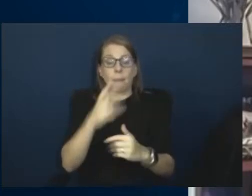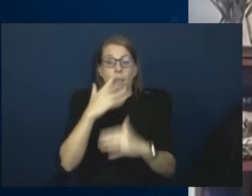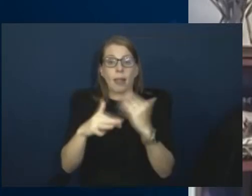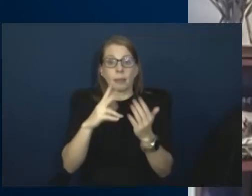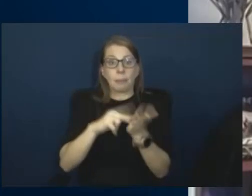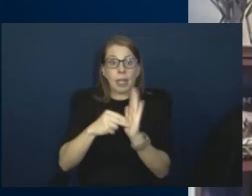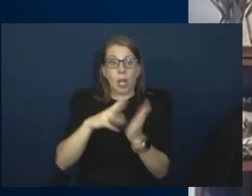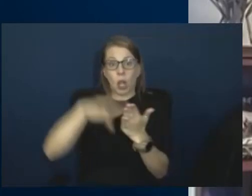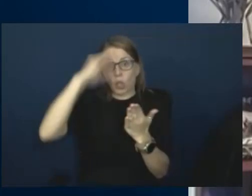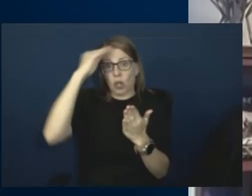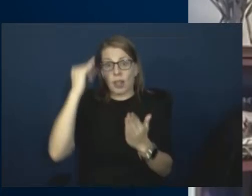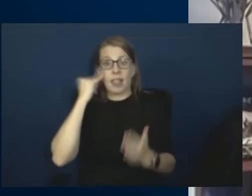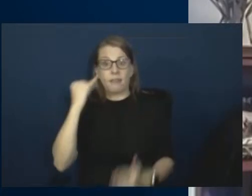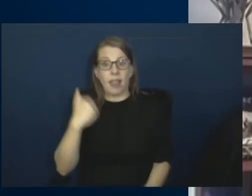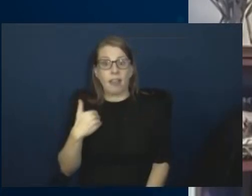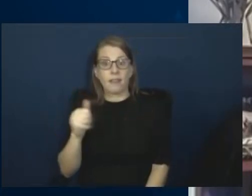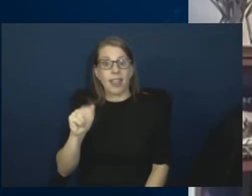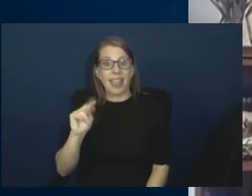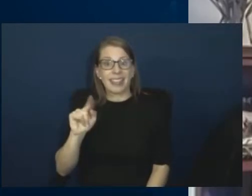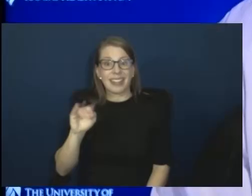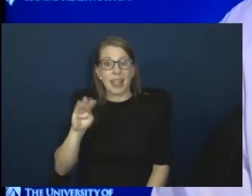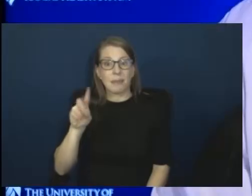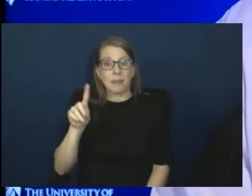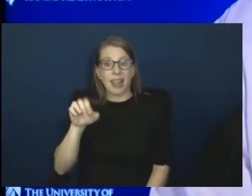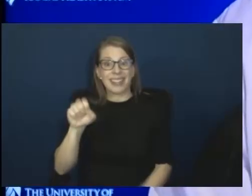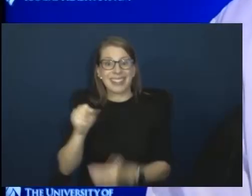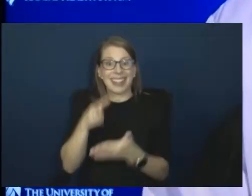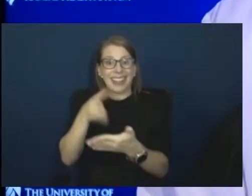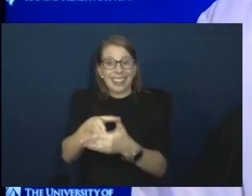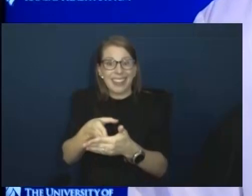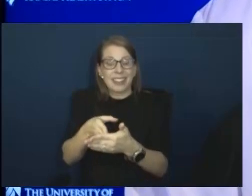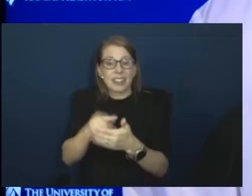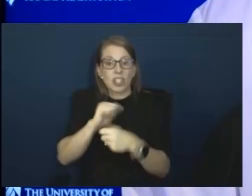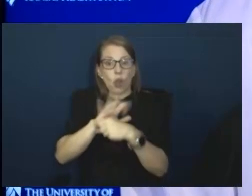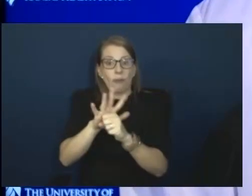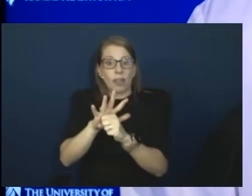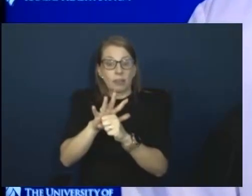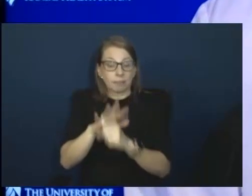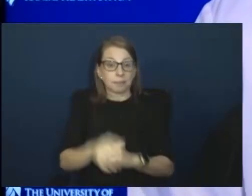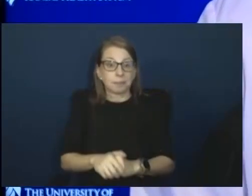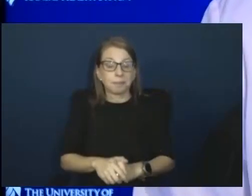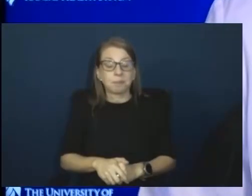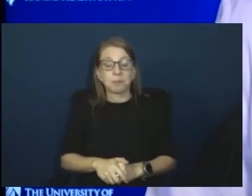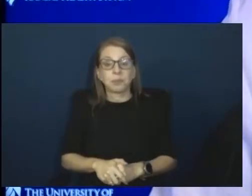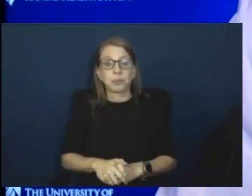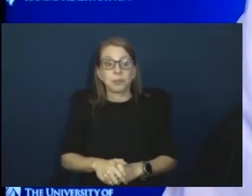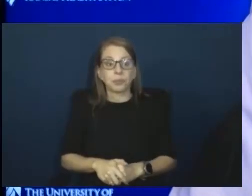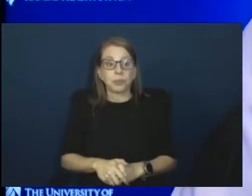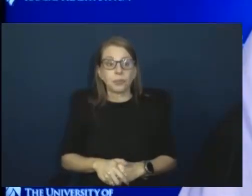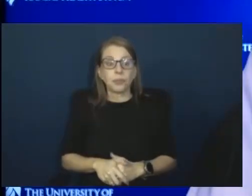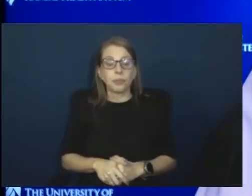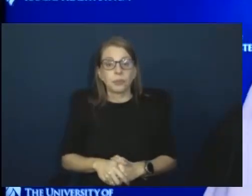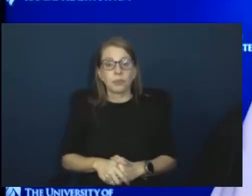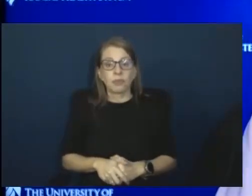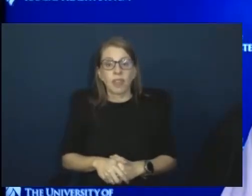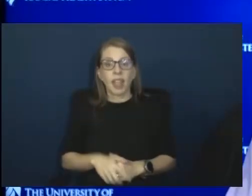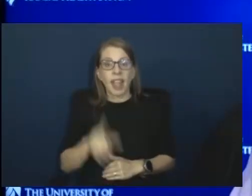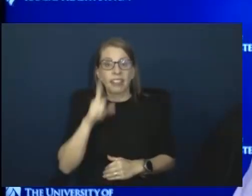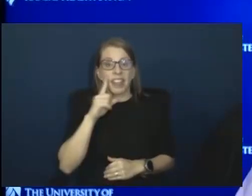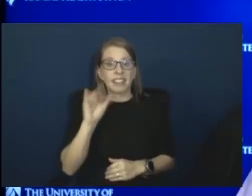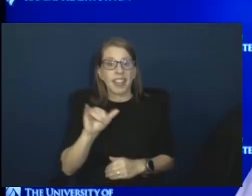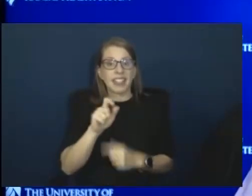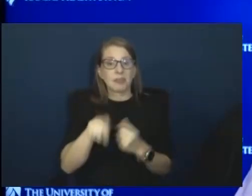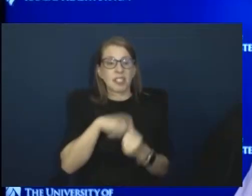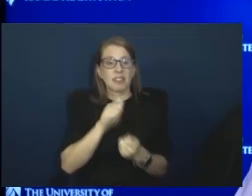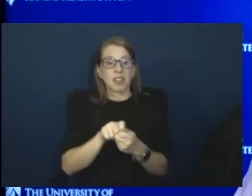antibodies against COVID? Do you know? You know, I think that is specific to the place where